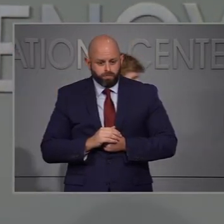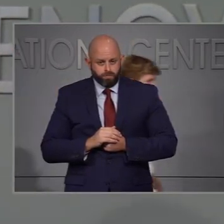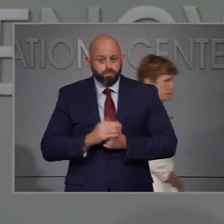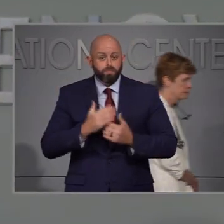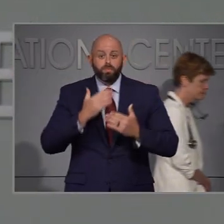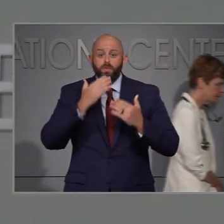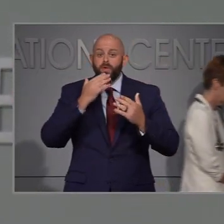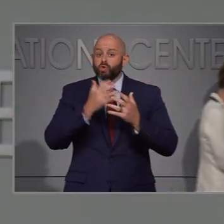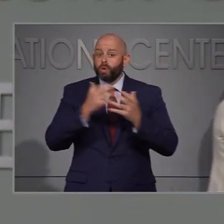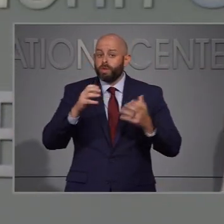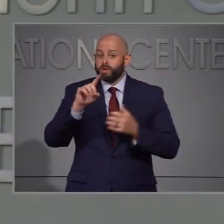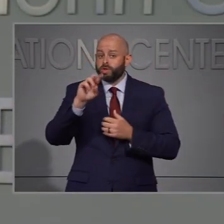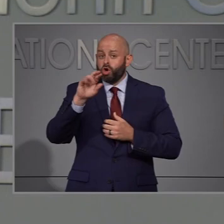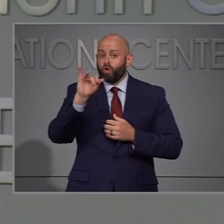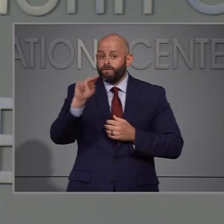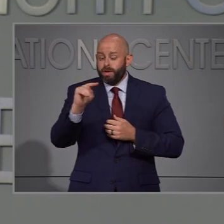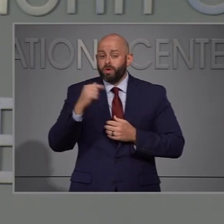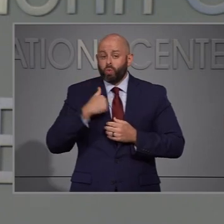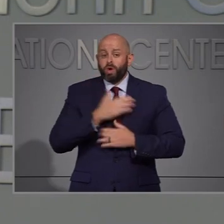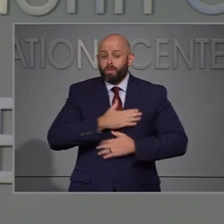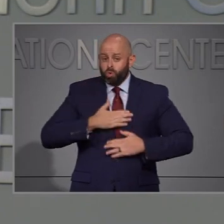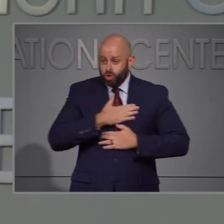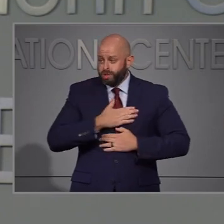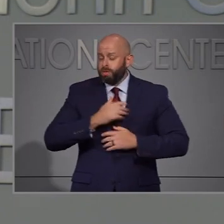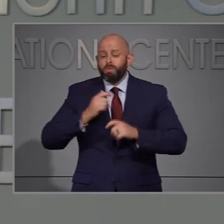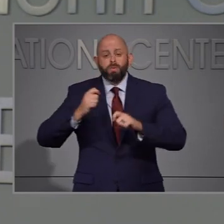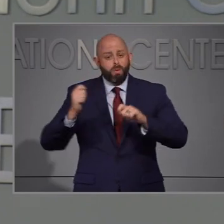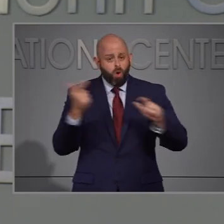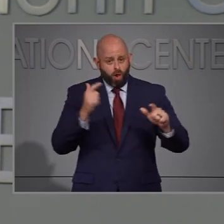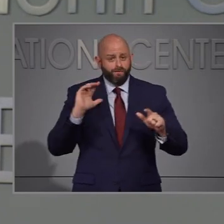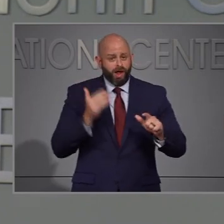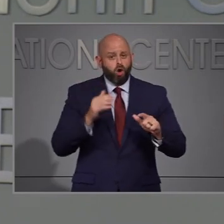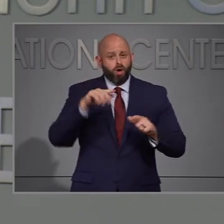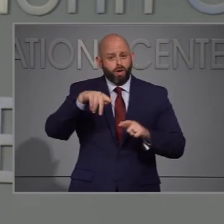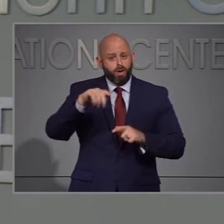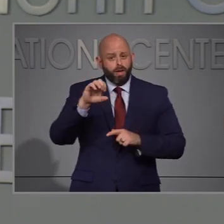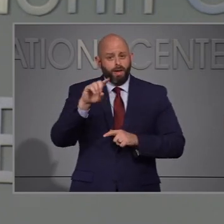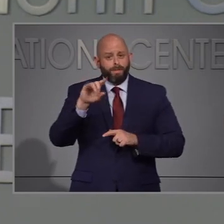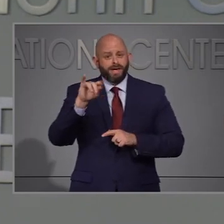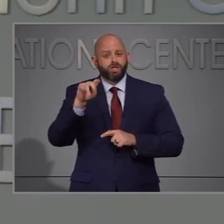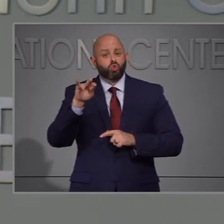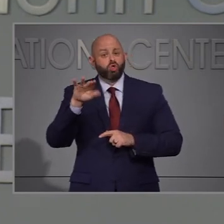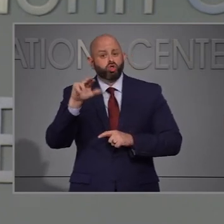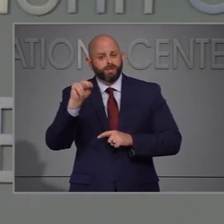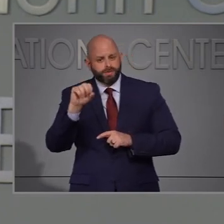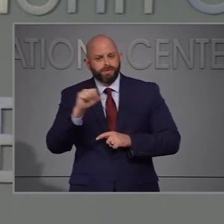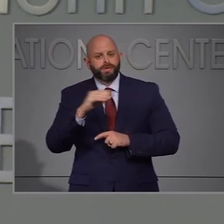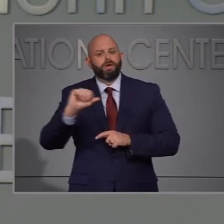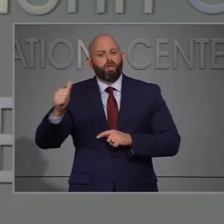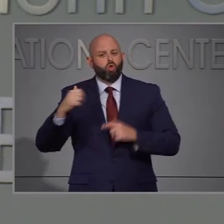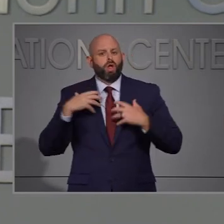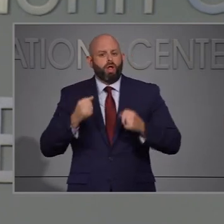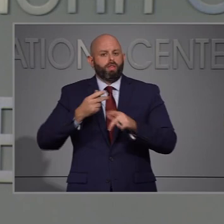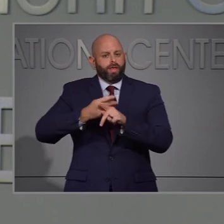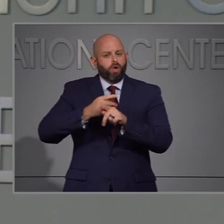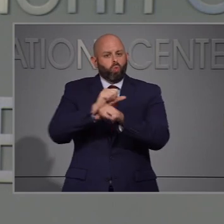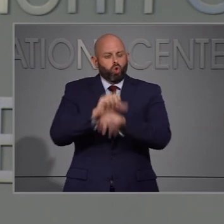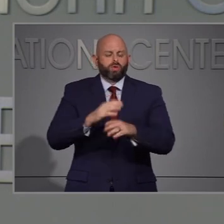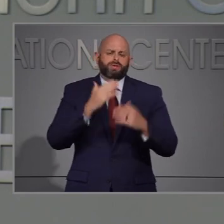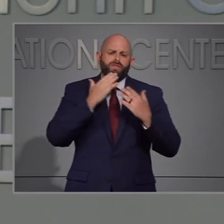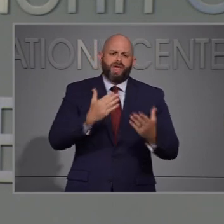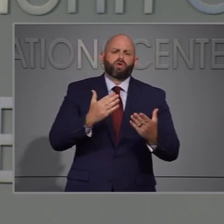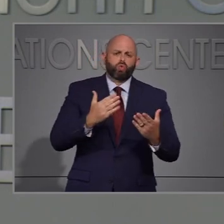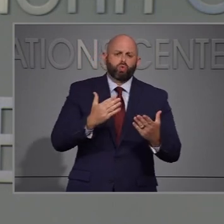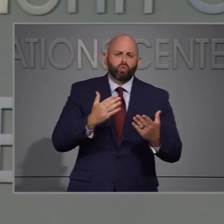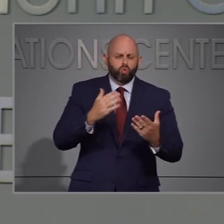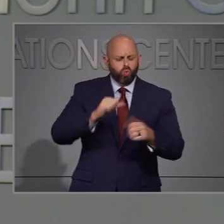Thank you very much, Dr. Flynn. We appreciate all of our pediatricians and other healthcare workers who continue to keep our families healthy in